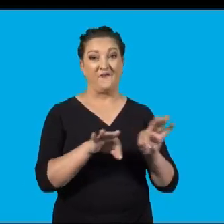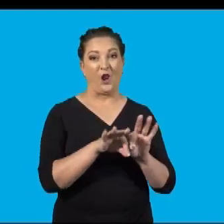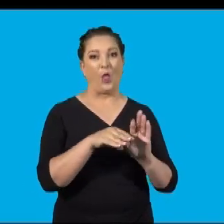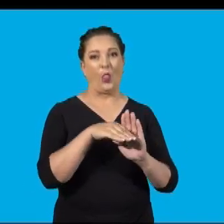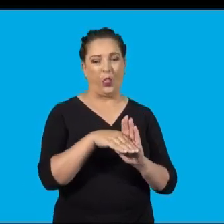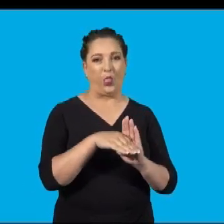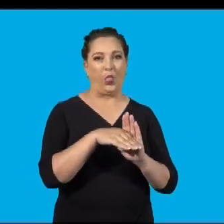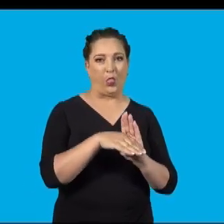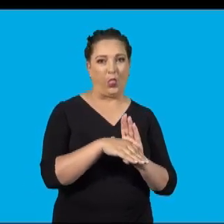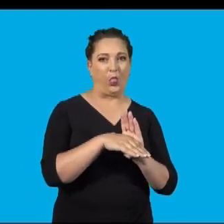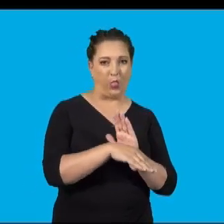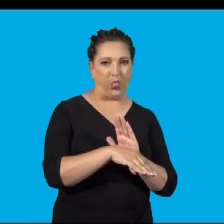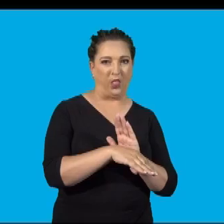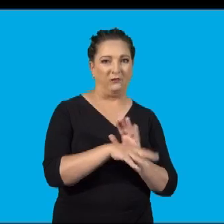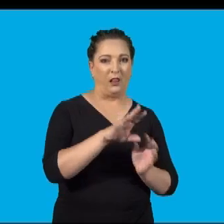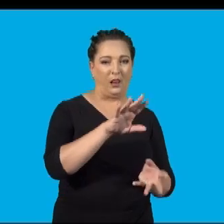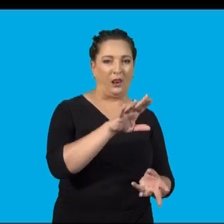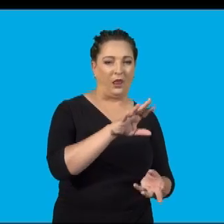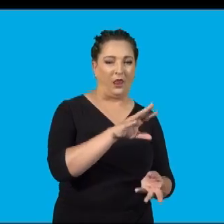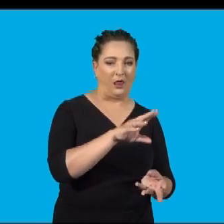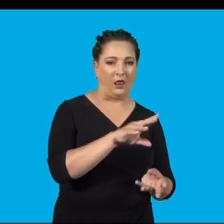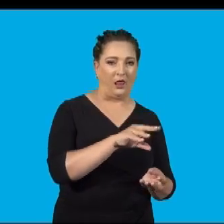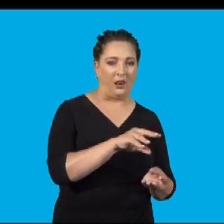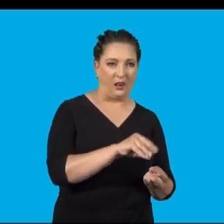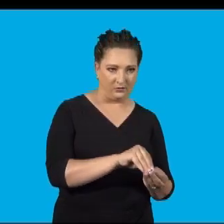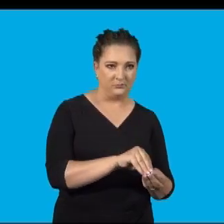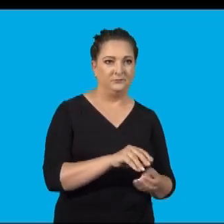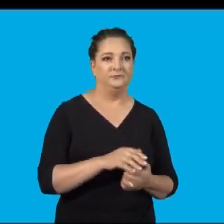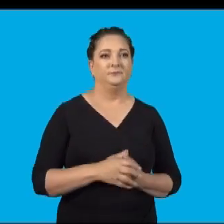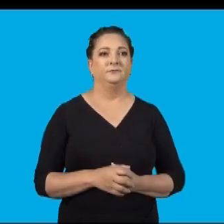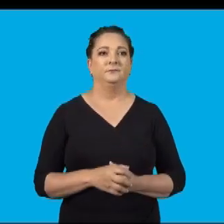value due to depreciation accumulated,